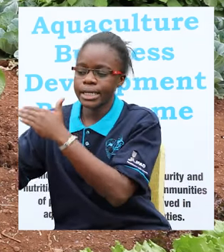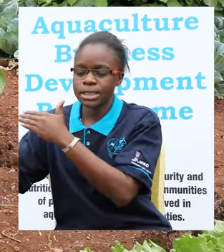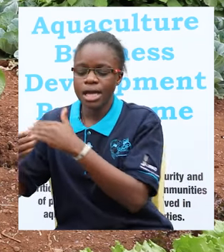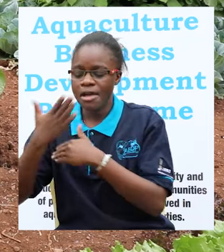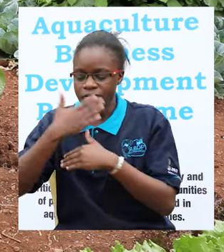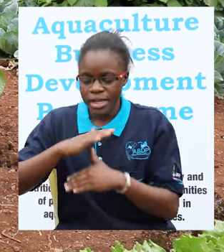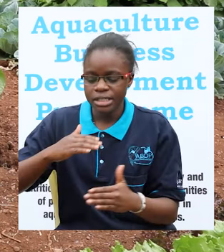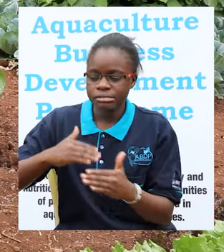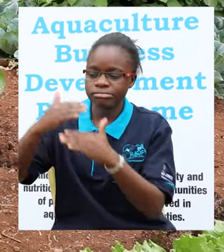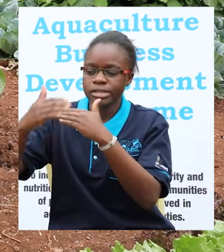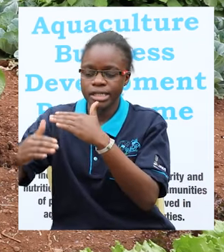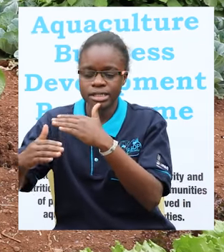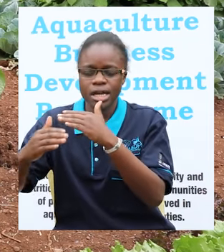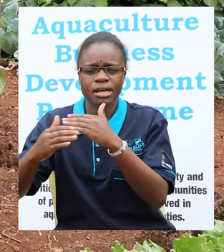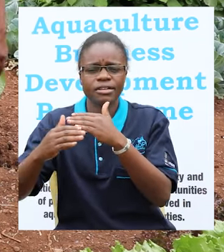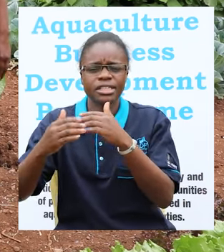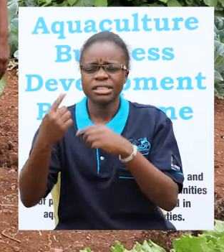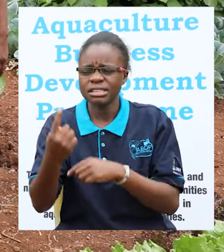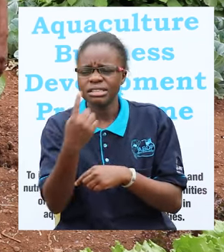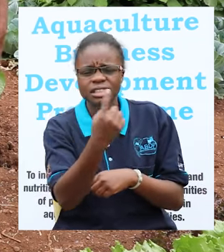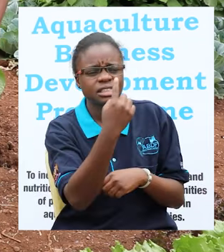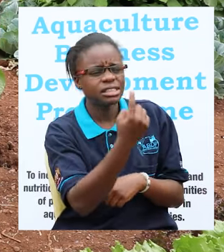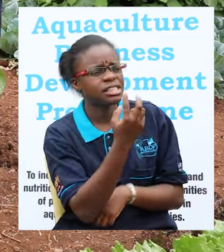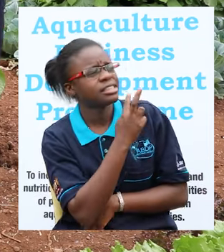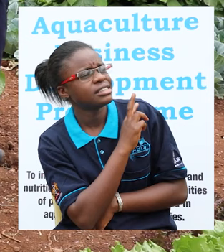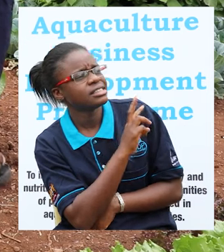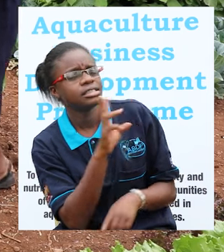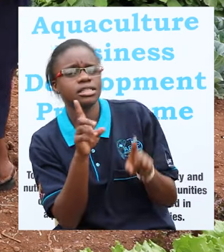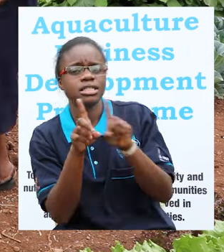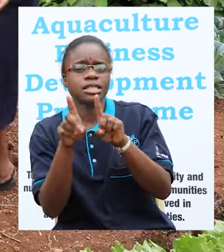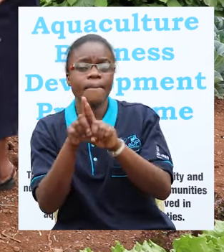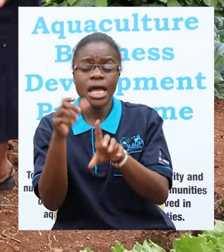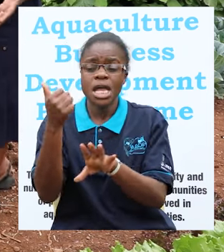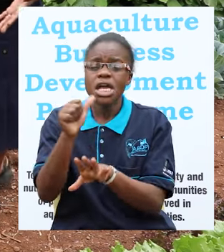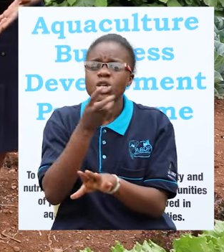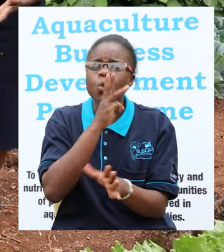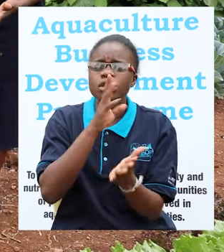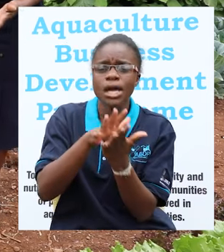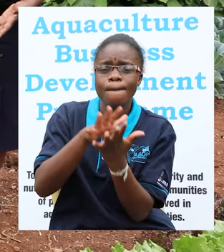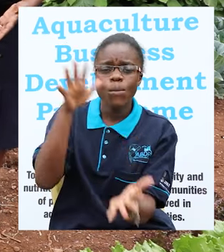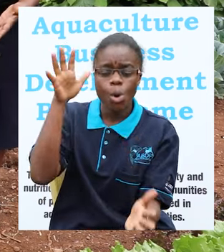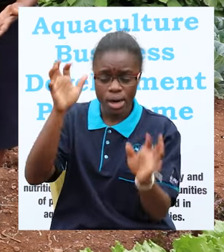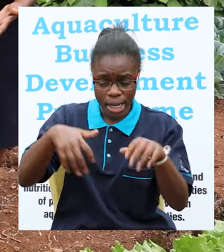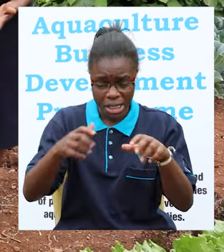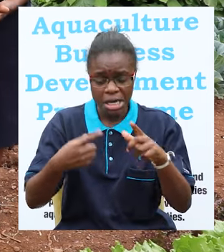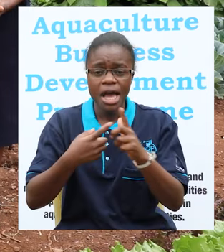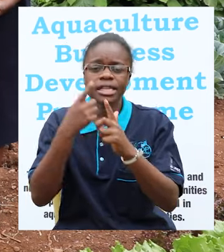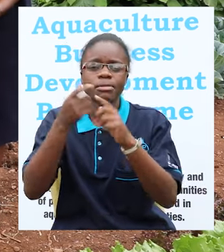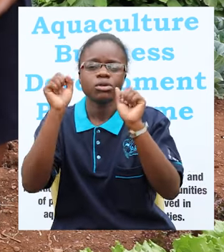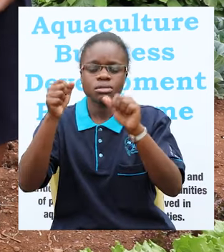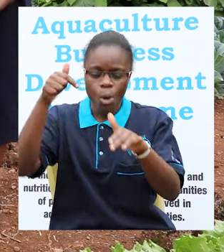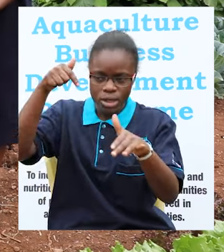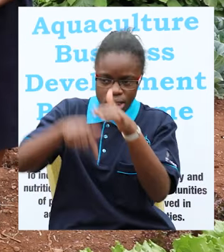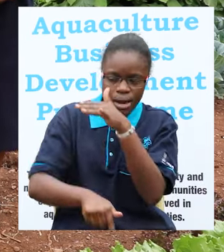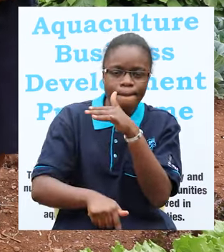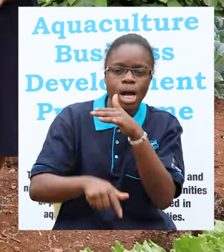next garden. The next one waters the lower one, and any excess on the last garden waters